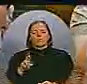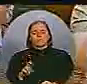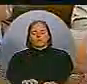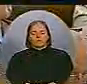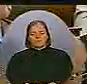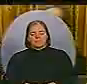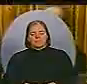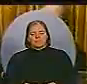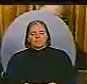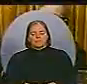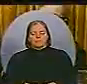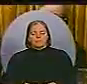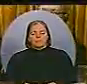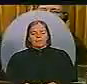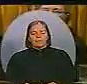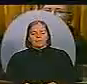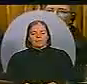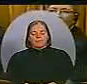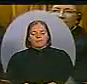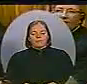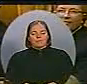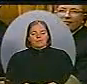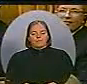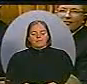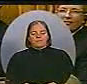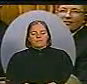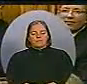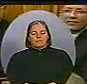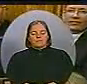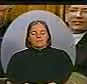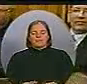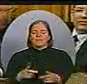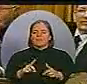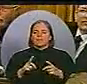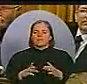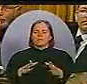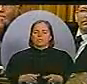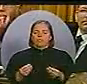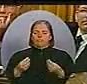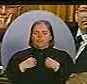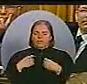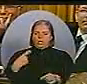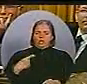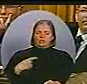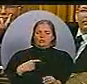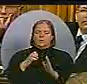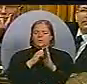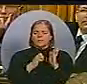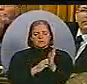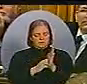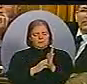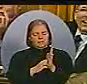The Honourable Parliamentary Secretary. By lecturing on ethics, that member is making great progress in his effort to make the world a safer place for